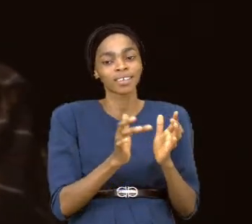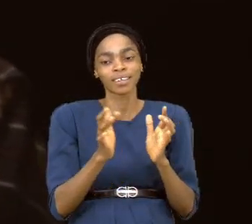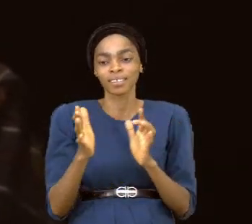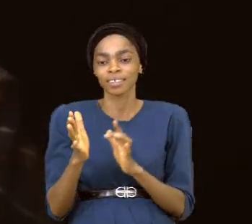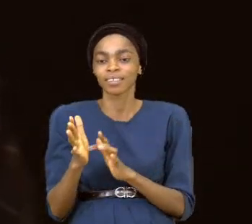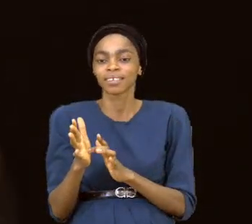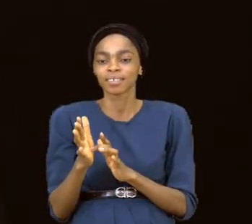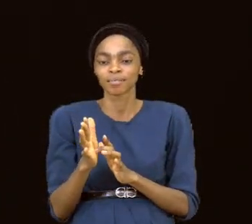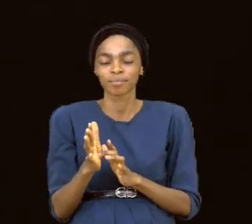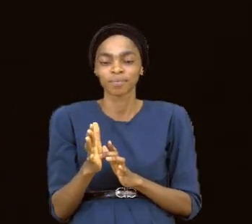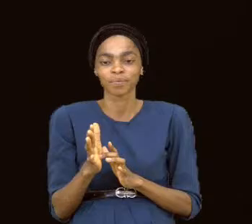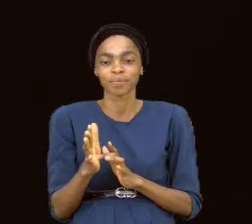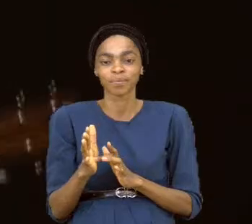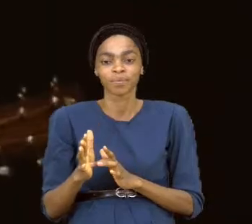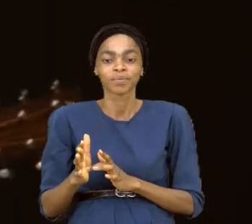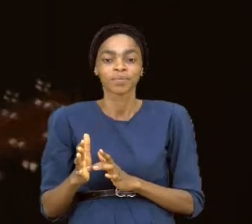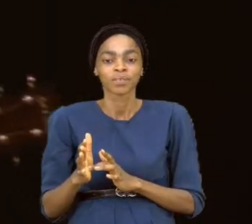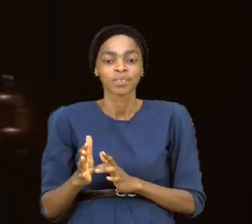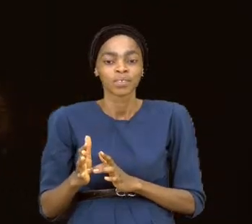Jesus.